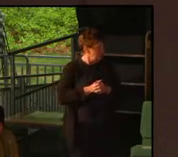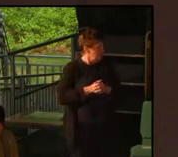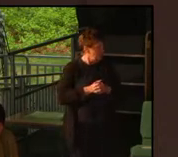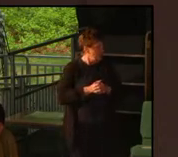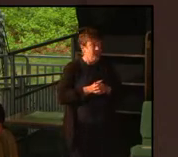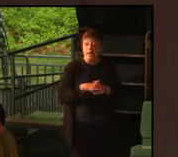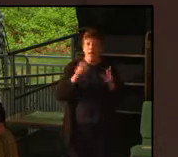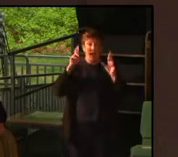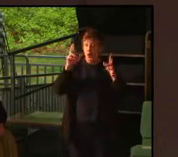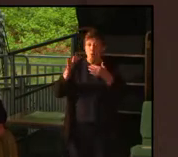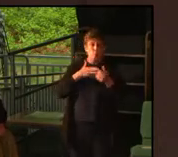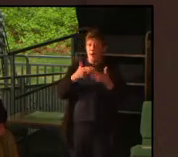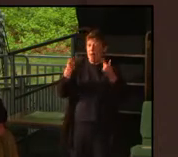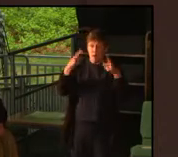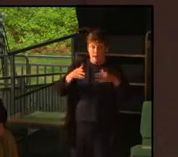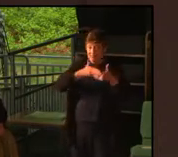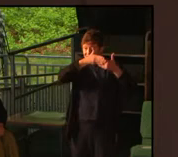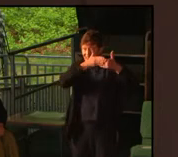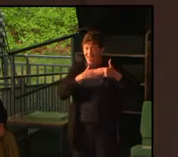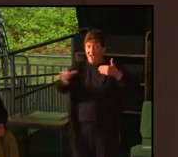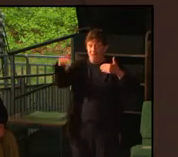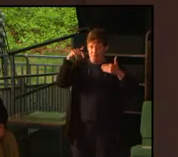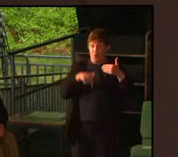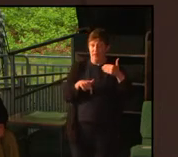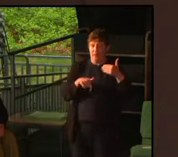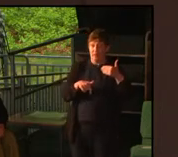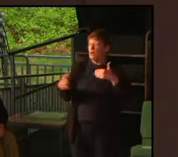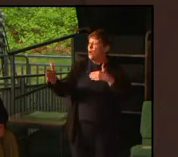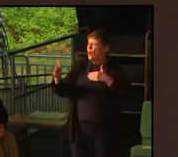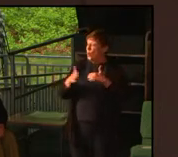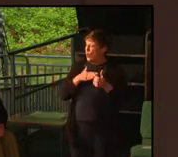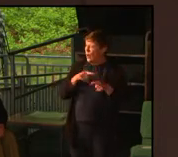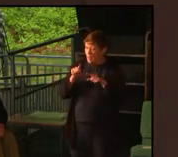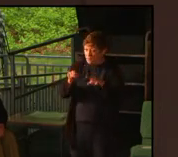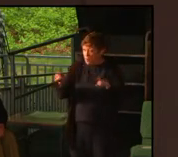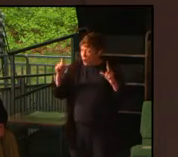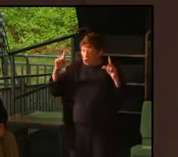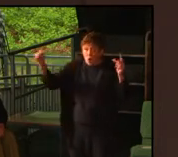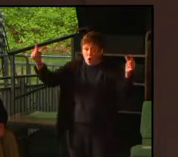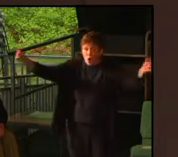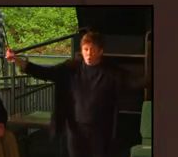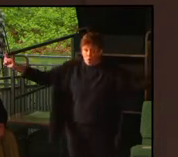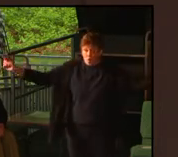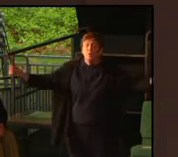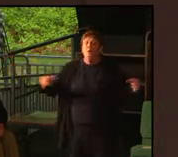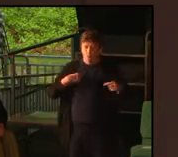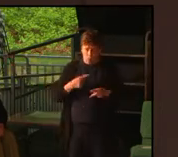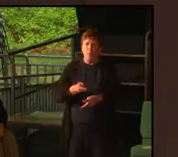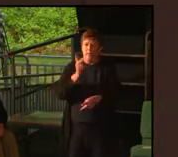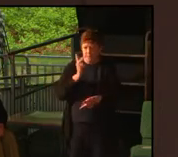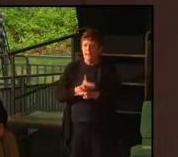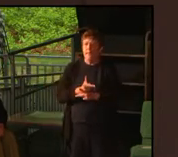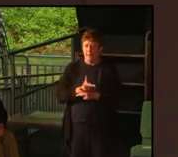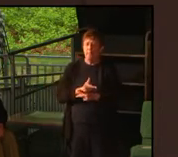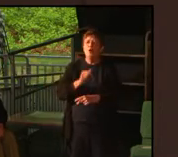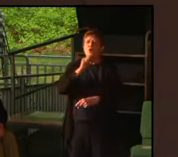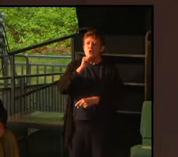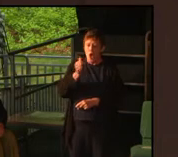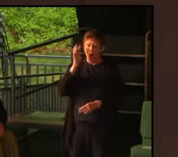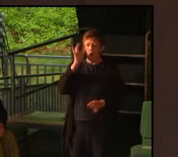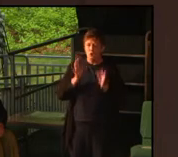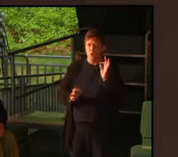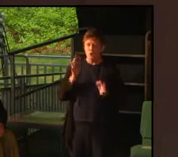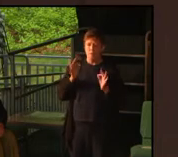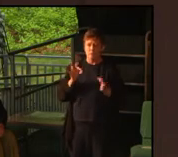whatever we do after this, wherever we go from here, we keep the non-judgmental